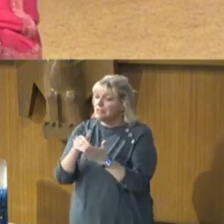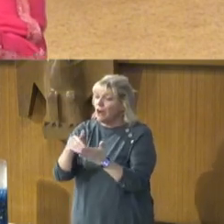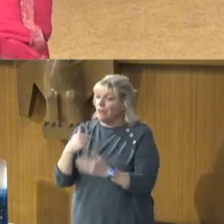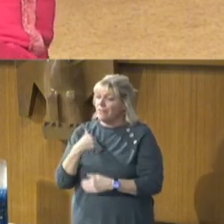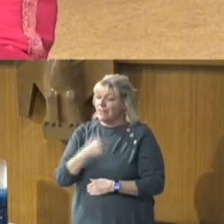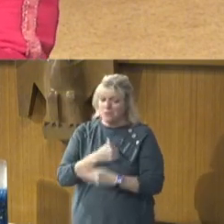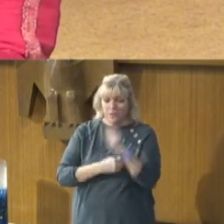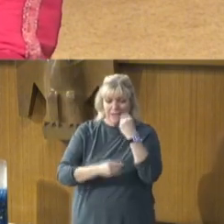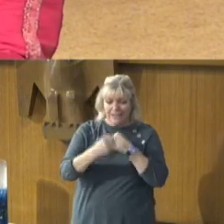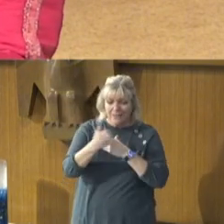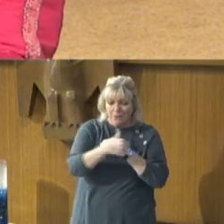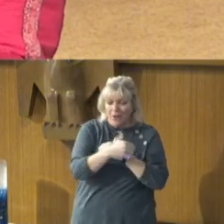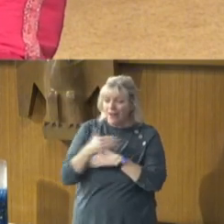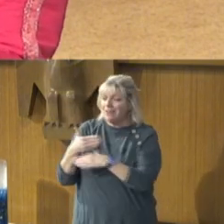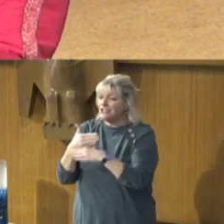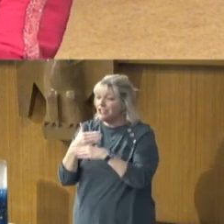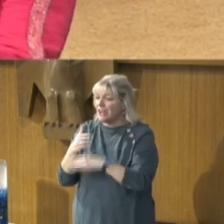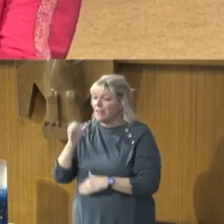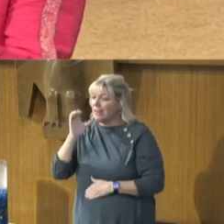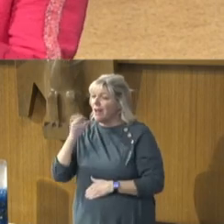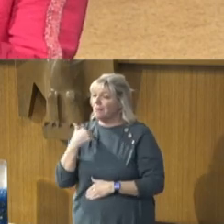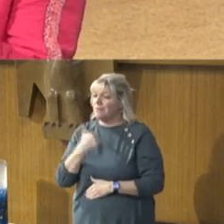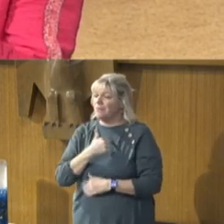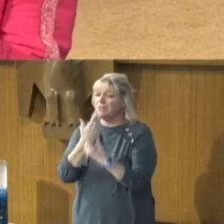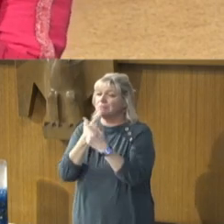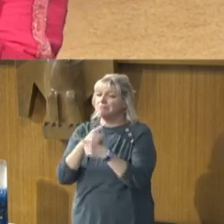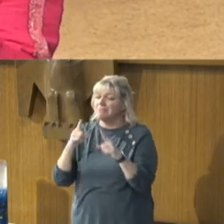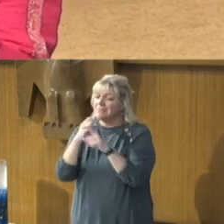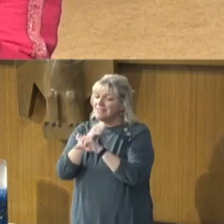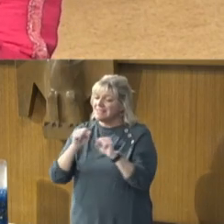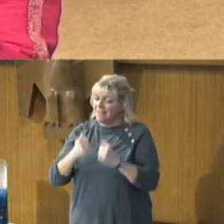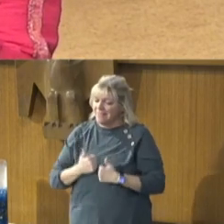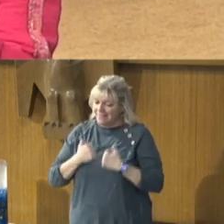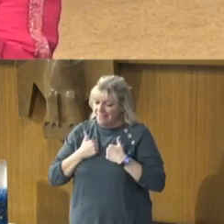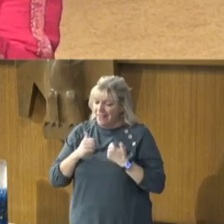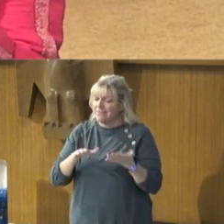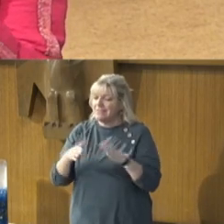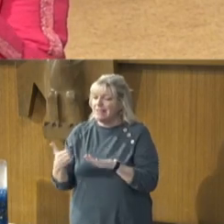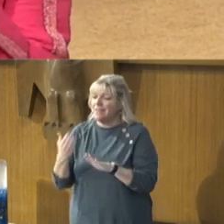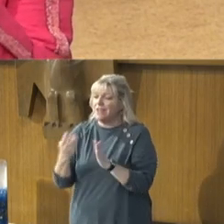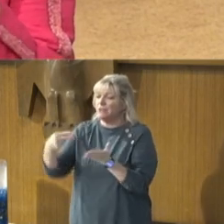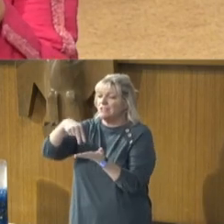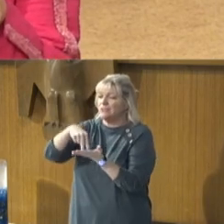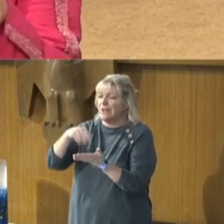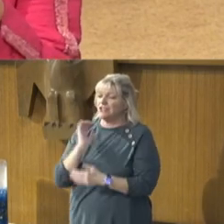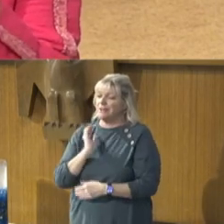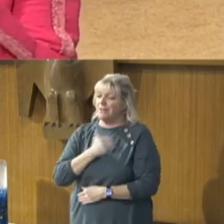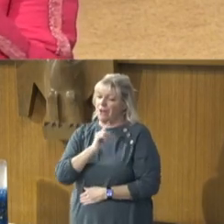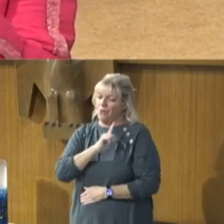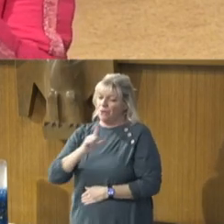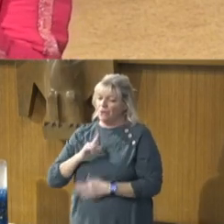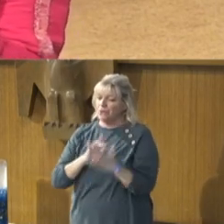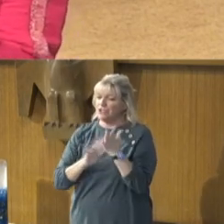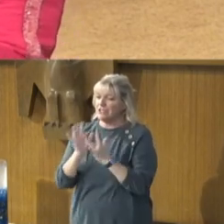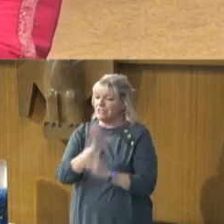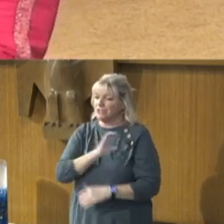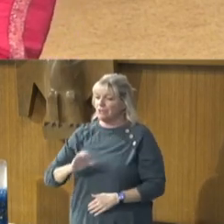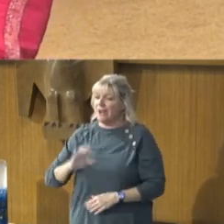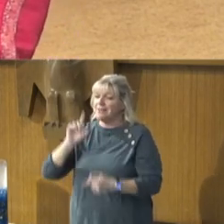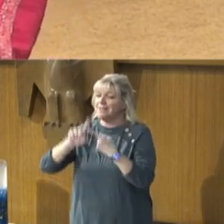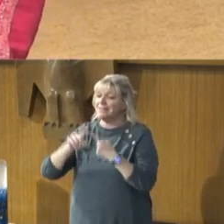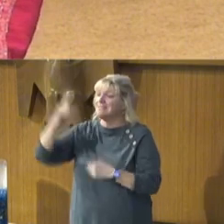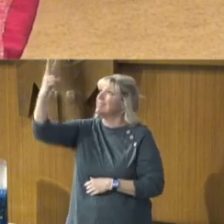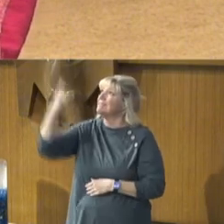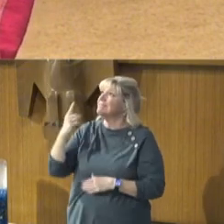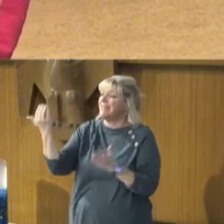this bread and share this cup, we proclaim the saving life, death, and resurrection of our Lord Jesus Christ until he comes again